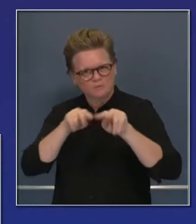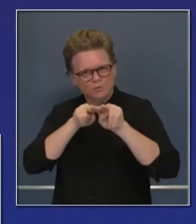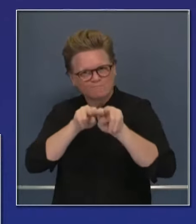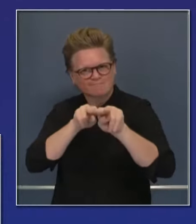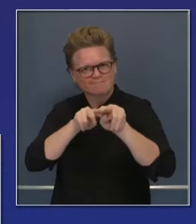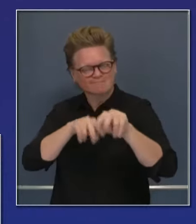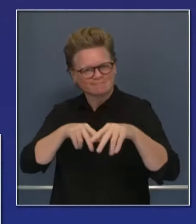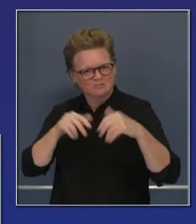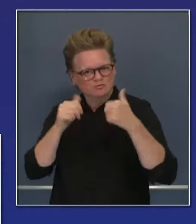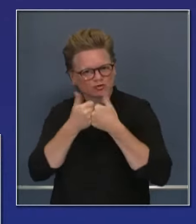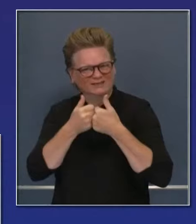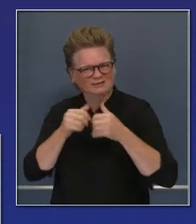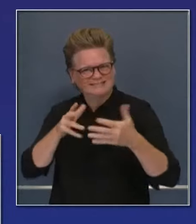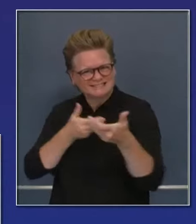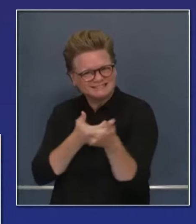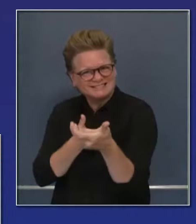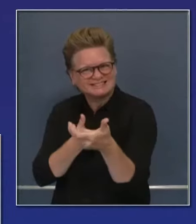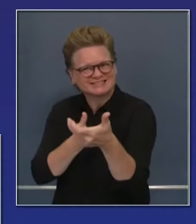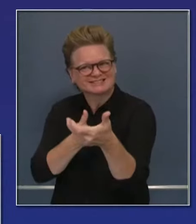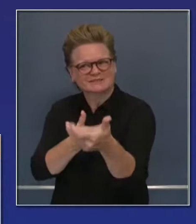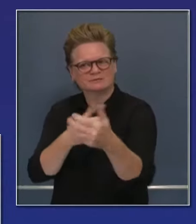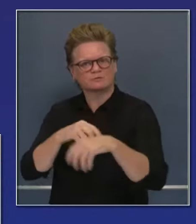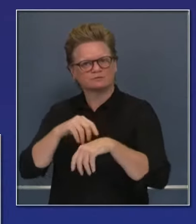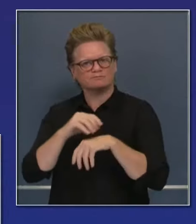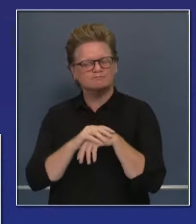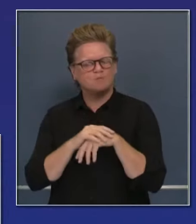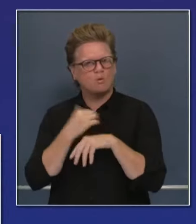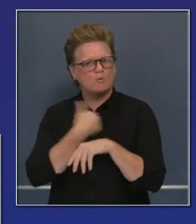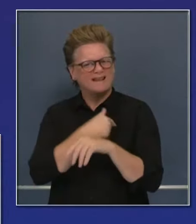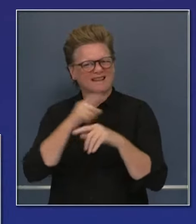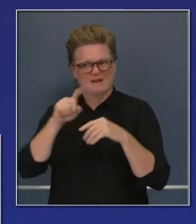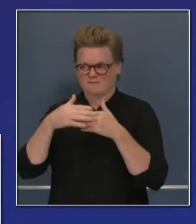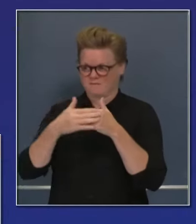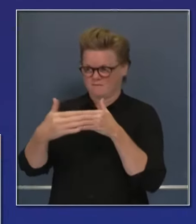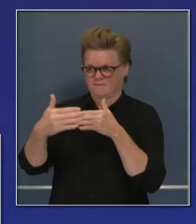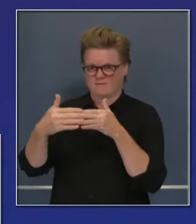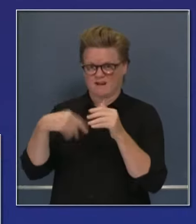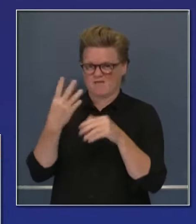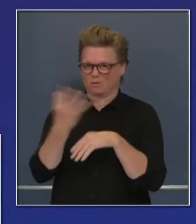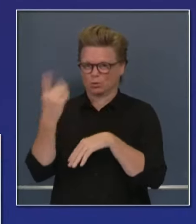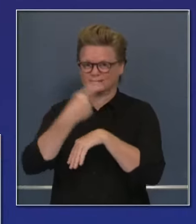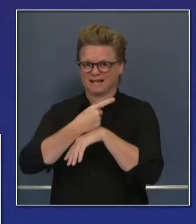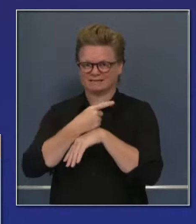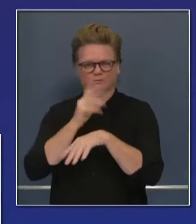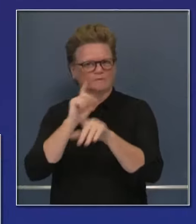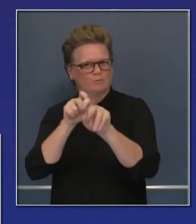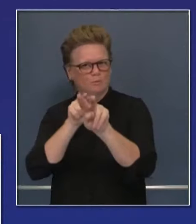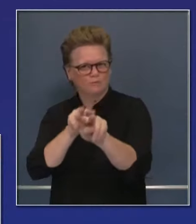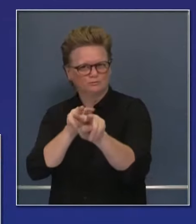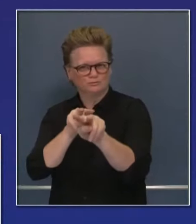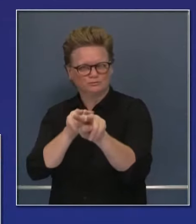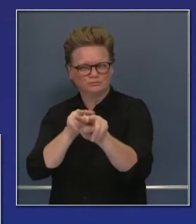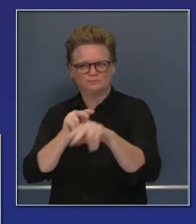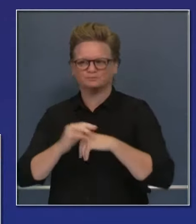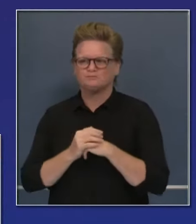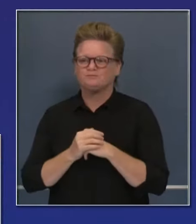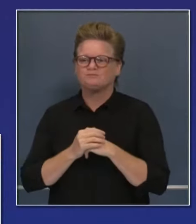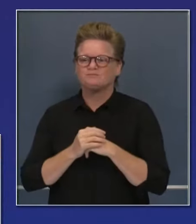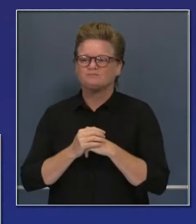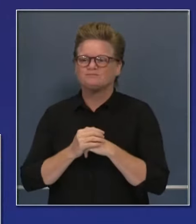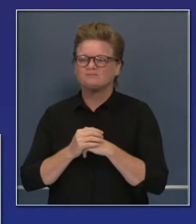coming days, we have to be mindful that even with high containment numbers, those fires are anything but behind